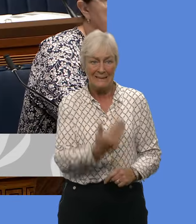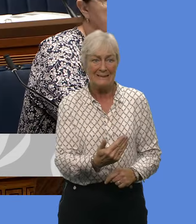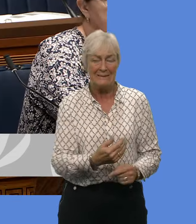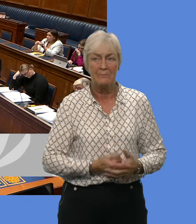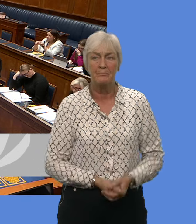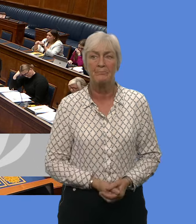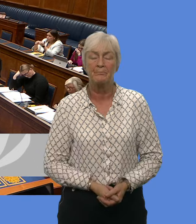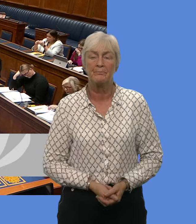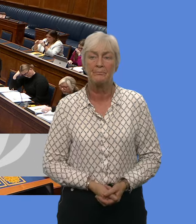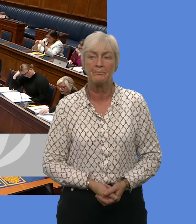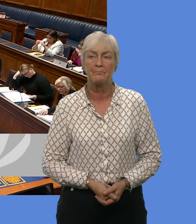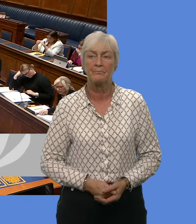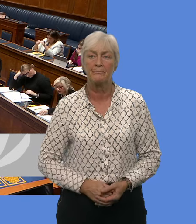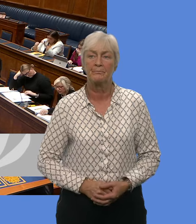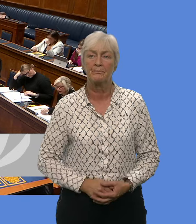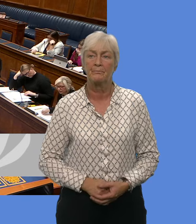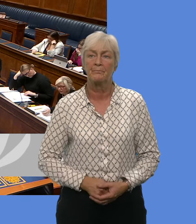Malone.